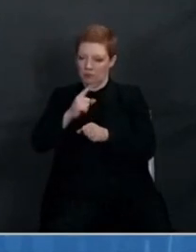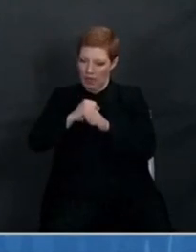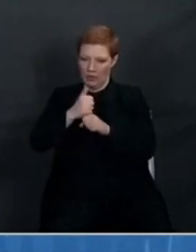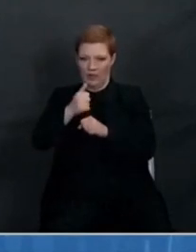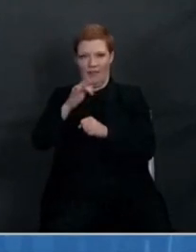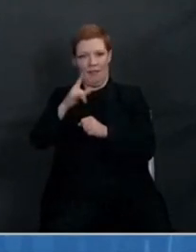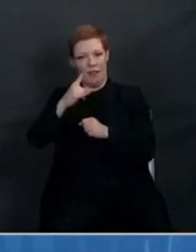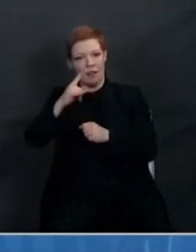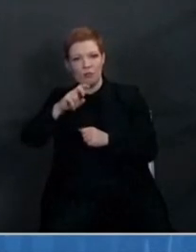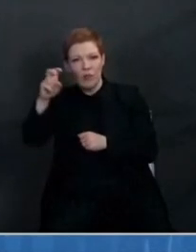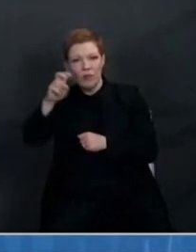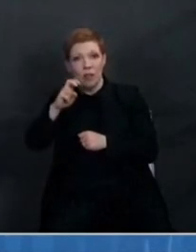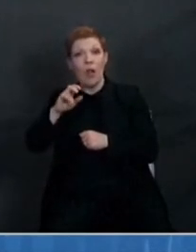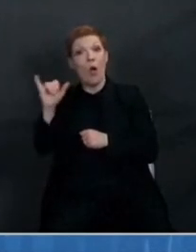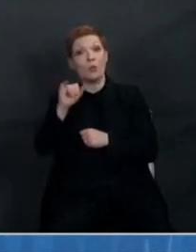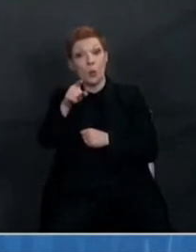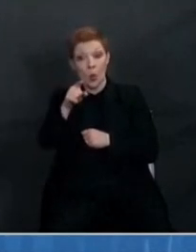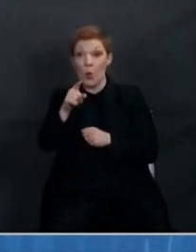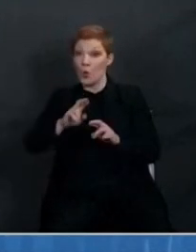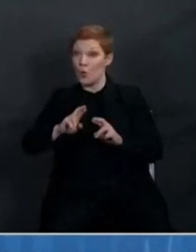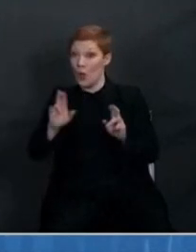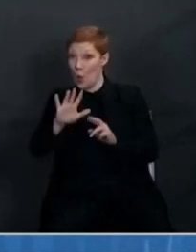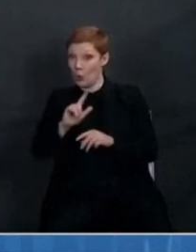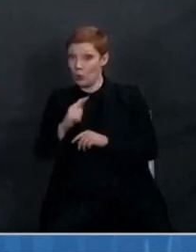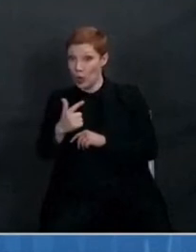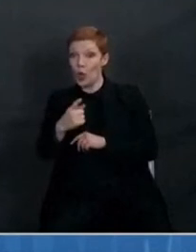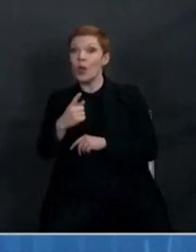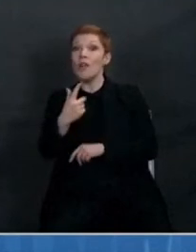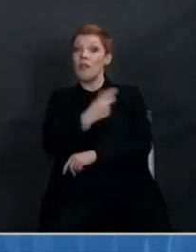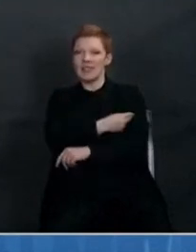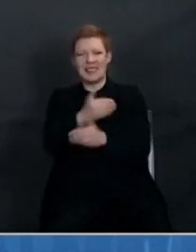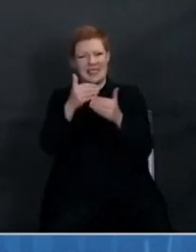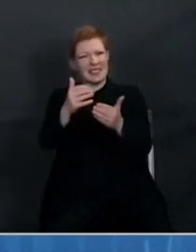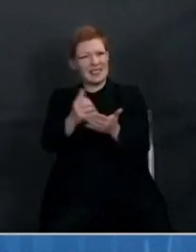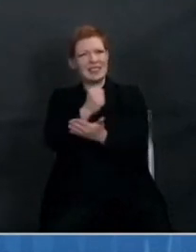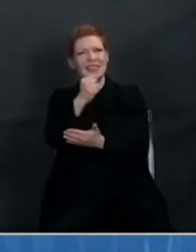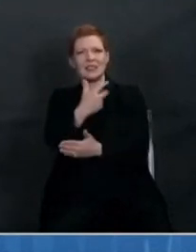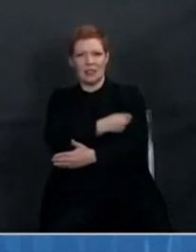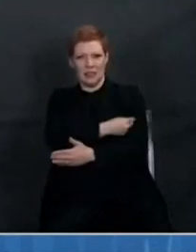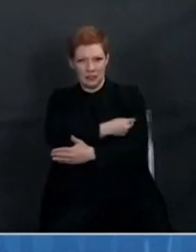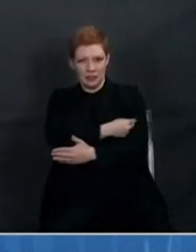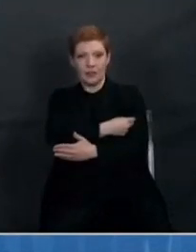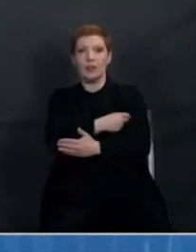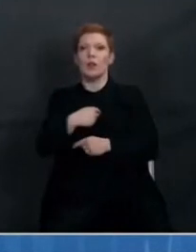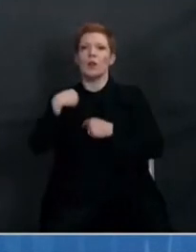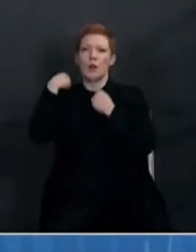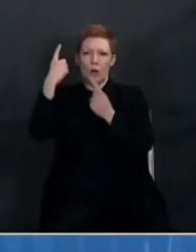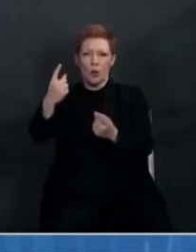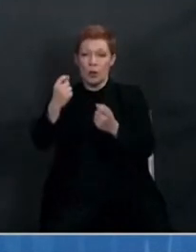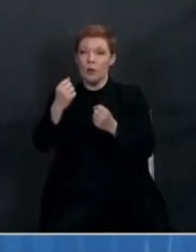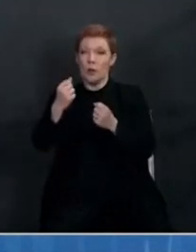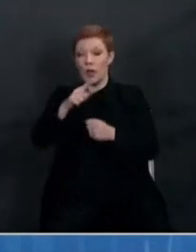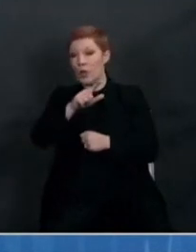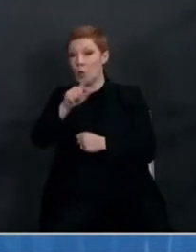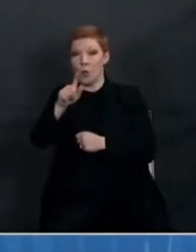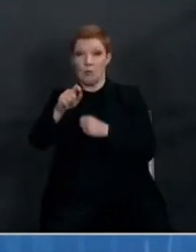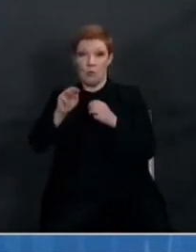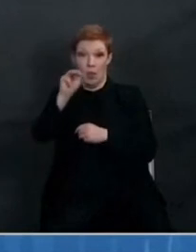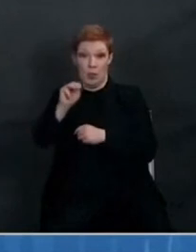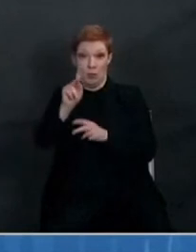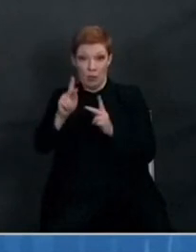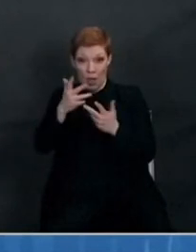it's your turn. More than 25 million people have now received at least one dose of the COVID-19 vaccine in the United States,